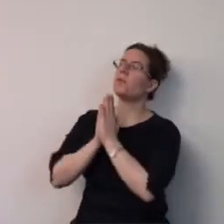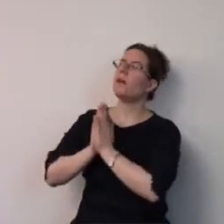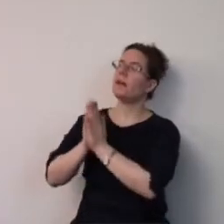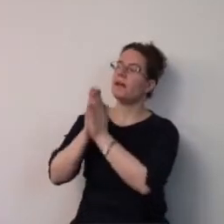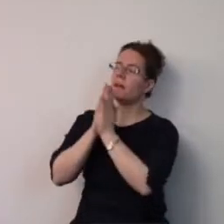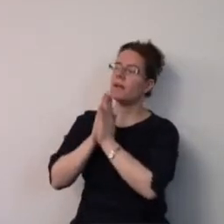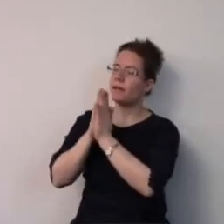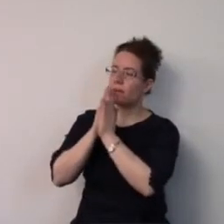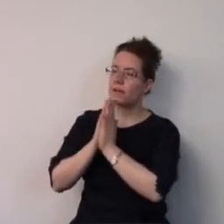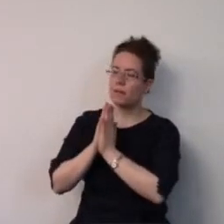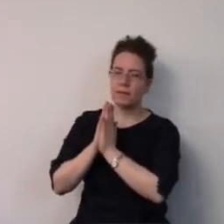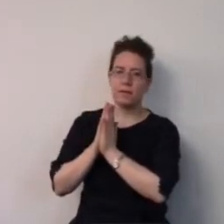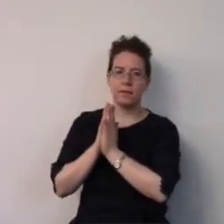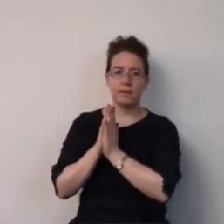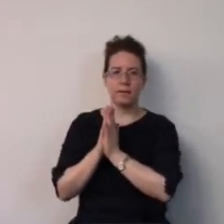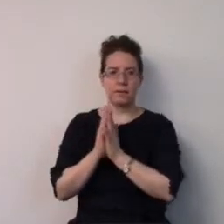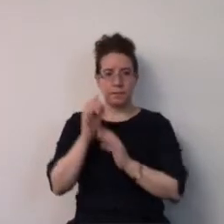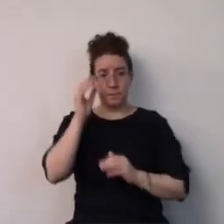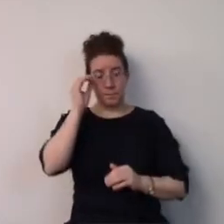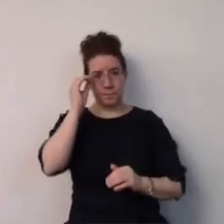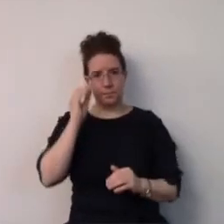Some things I wish I'd never heard.